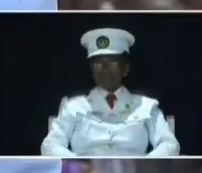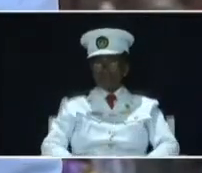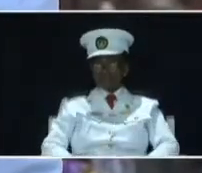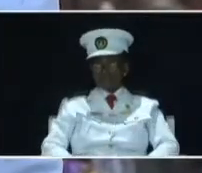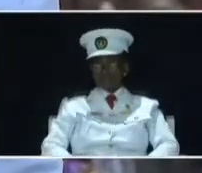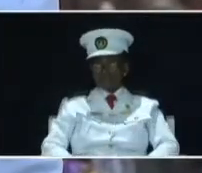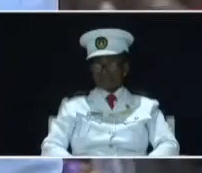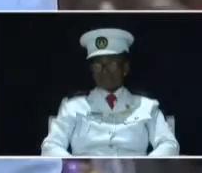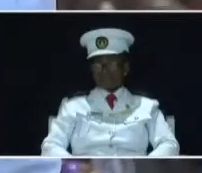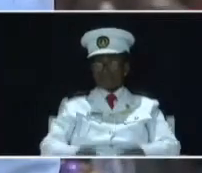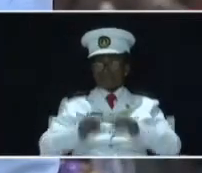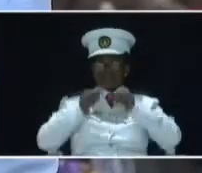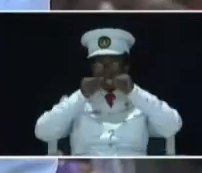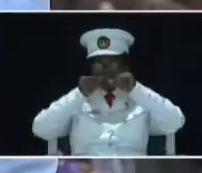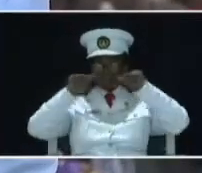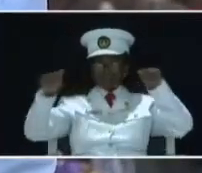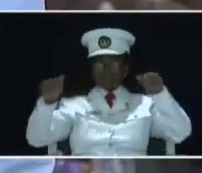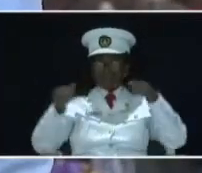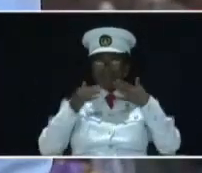Thank you.